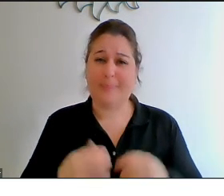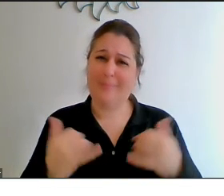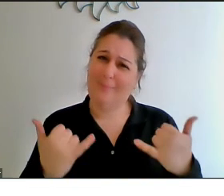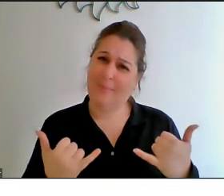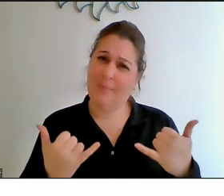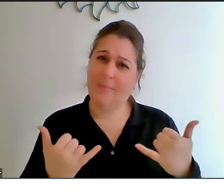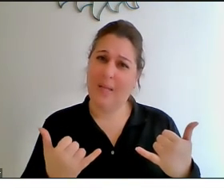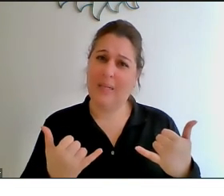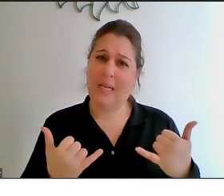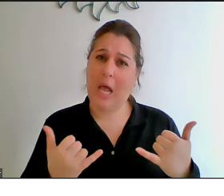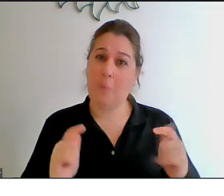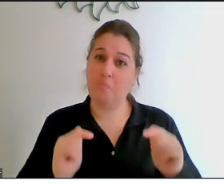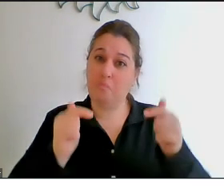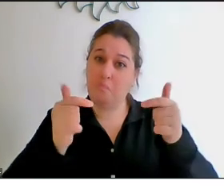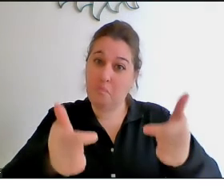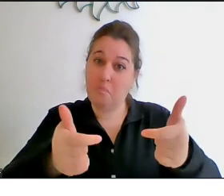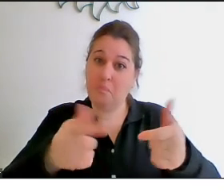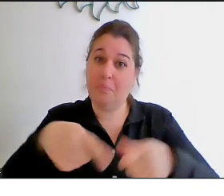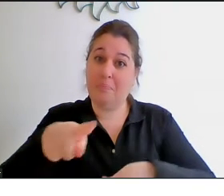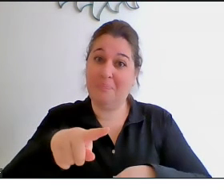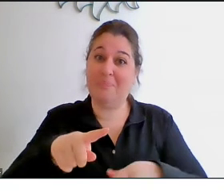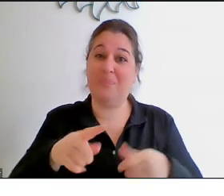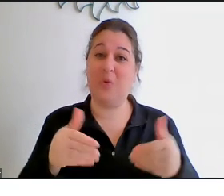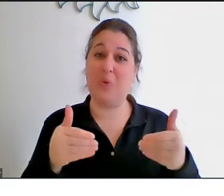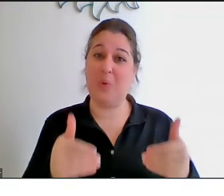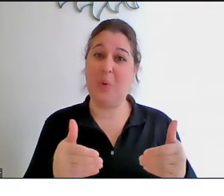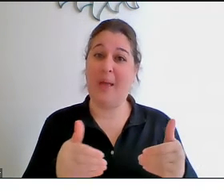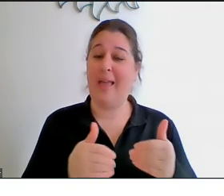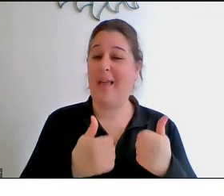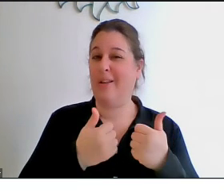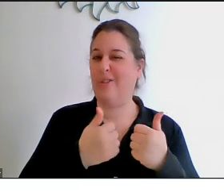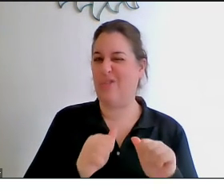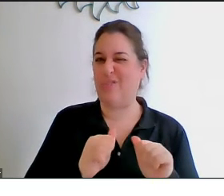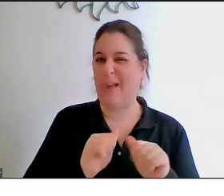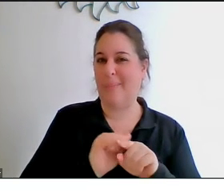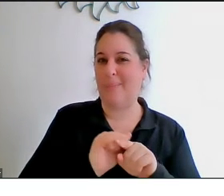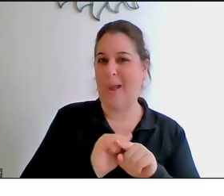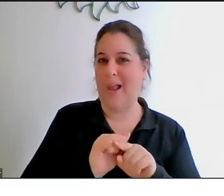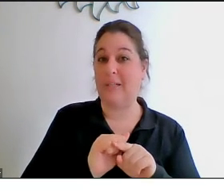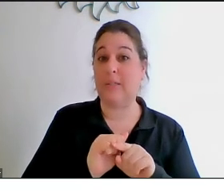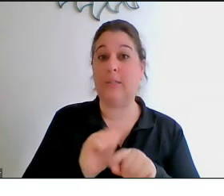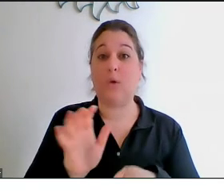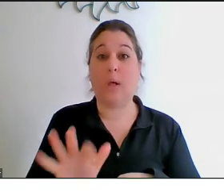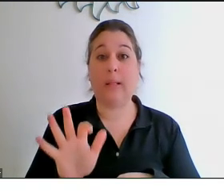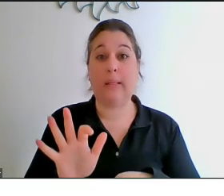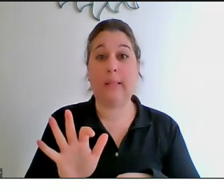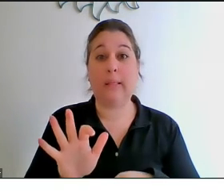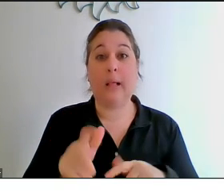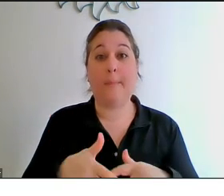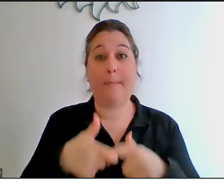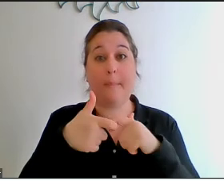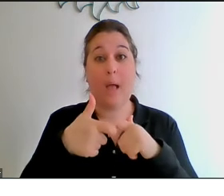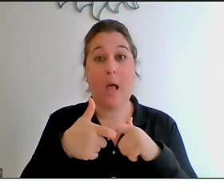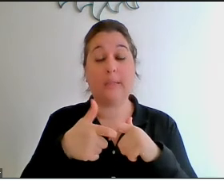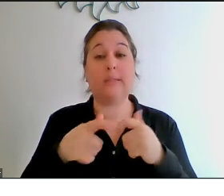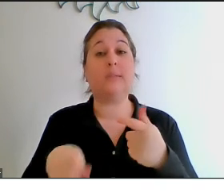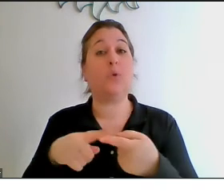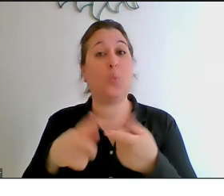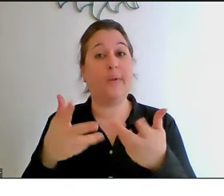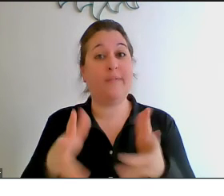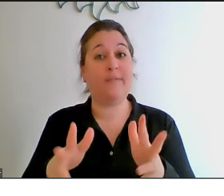So what I'm going to do is I'm going to let you go ahead and try these and see what you get. So press pause and then come back when you're done.